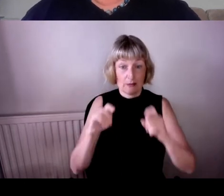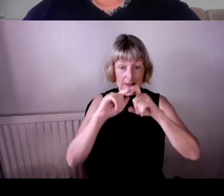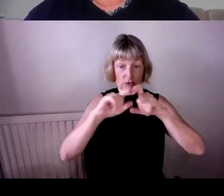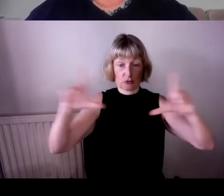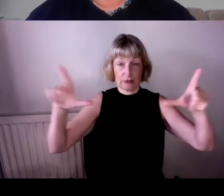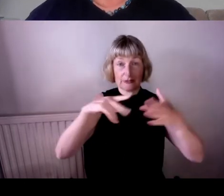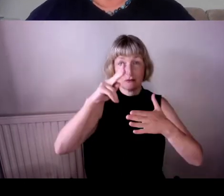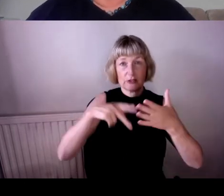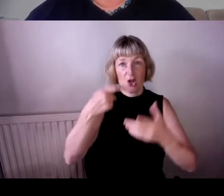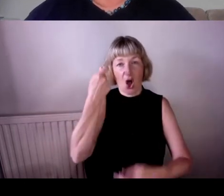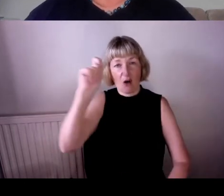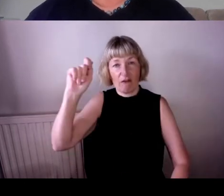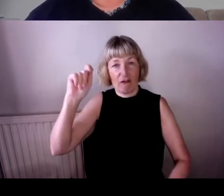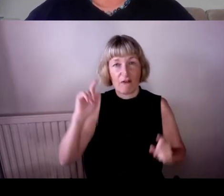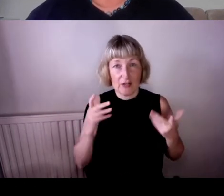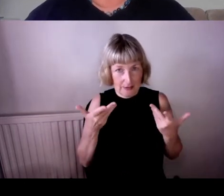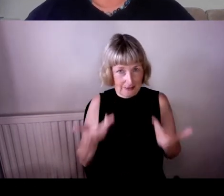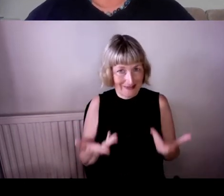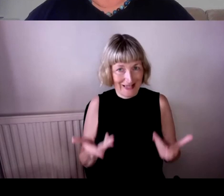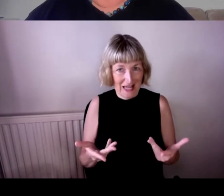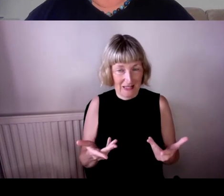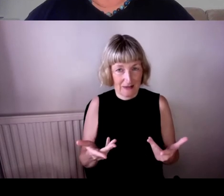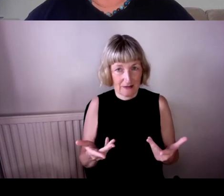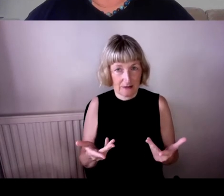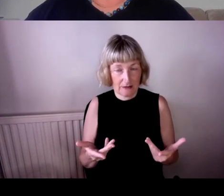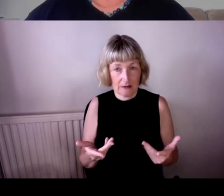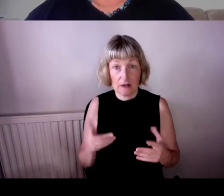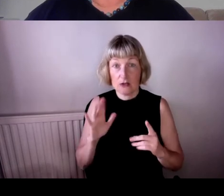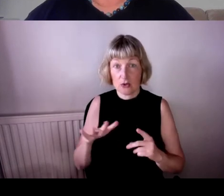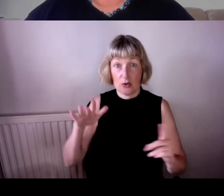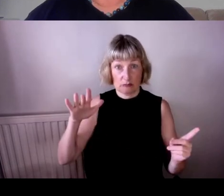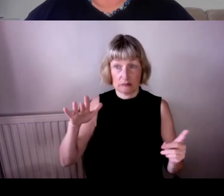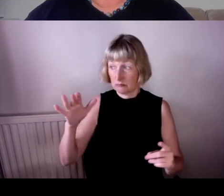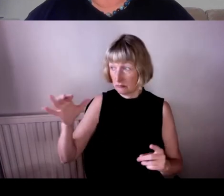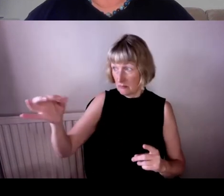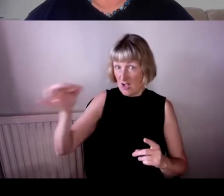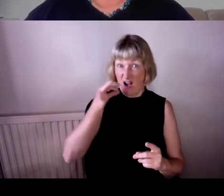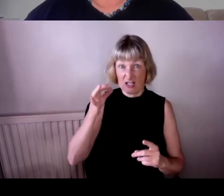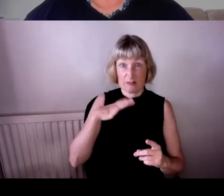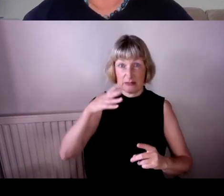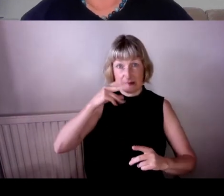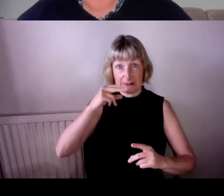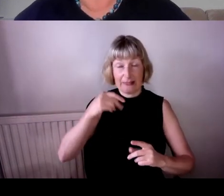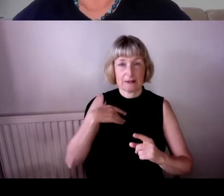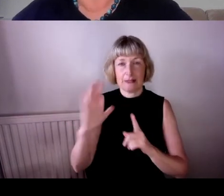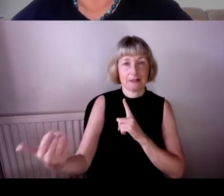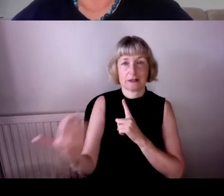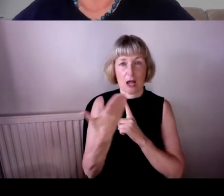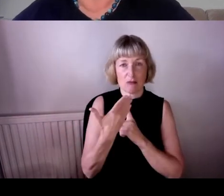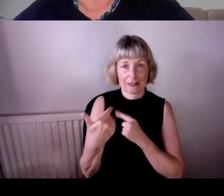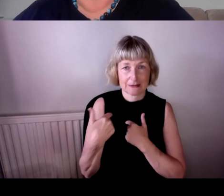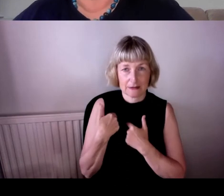advance. If there's anything else, you know, you need to ask me like this, you know. And that's my